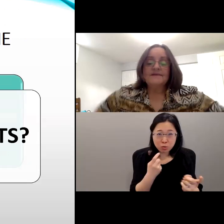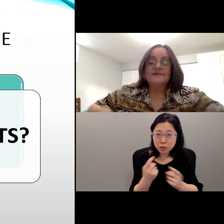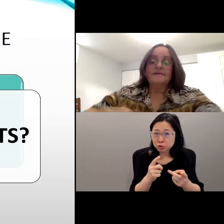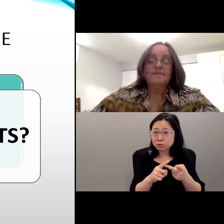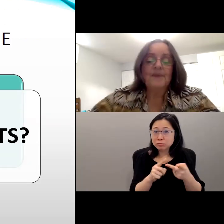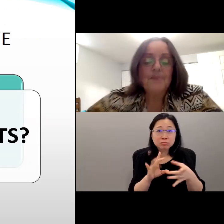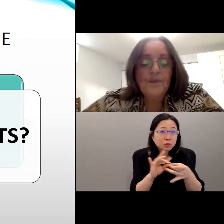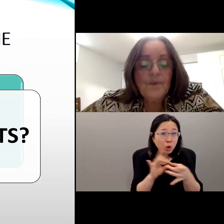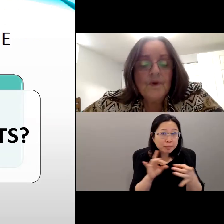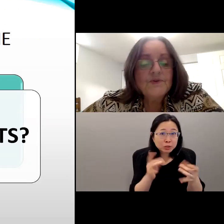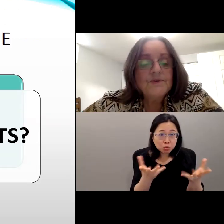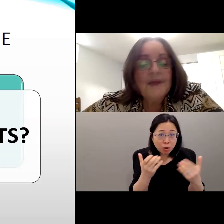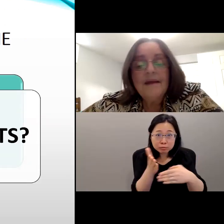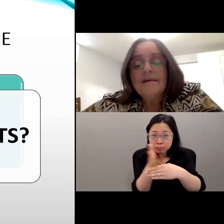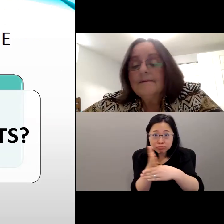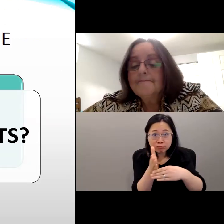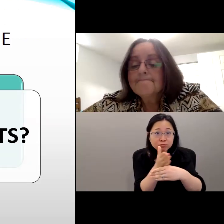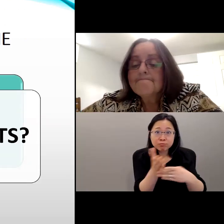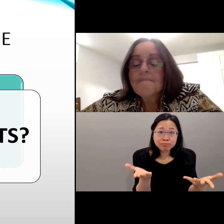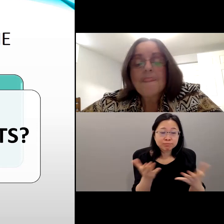that people would want to make?